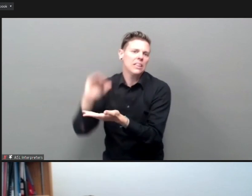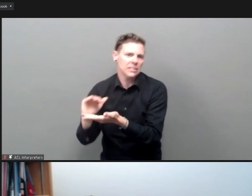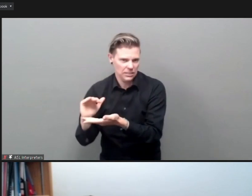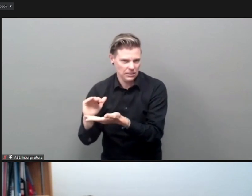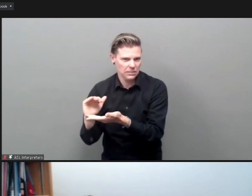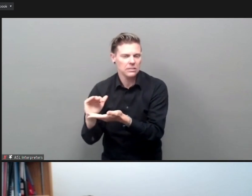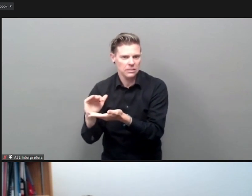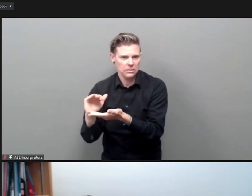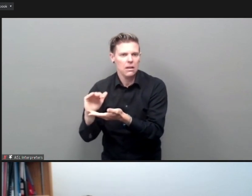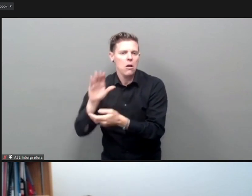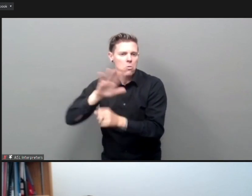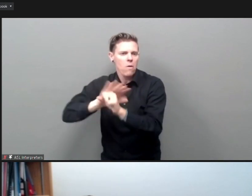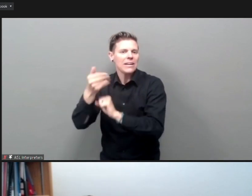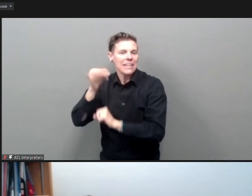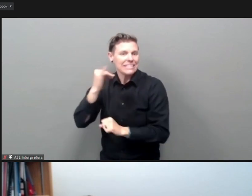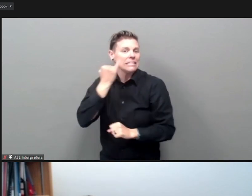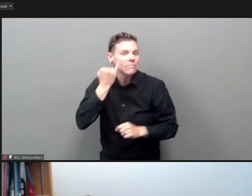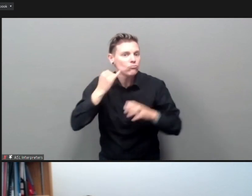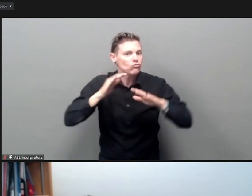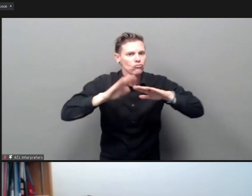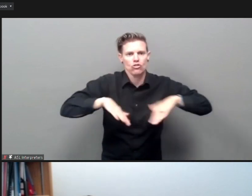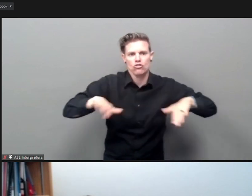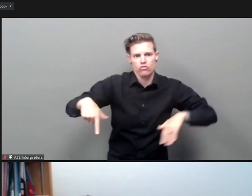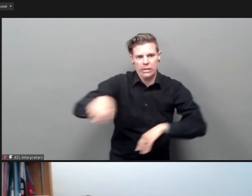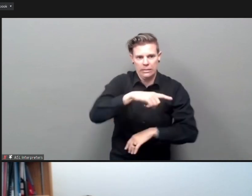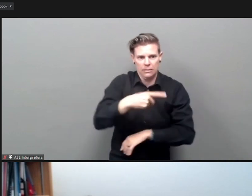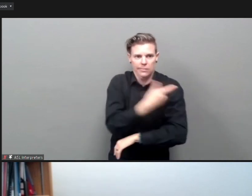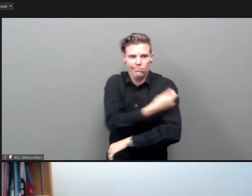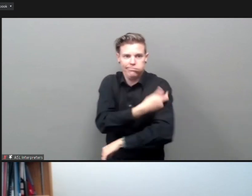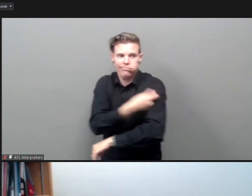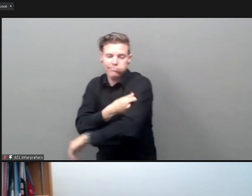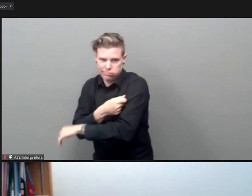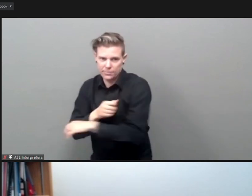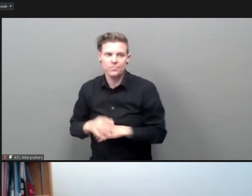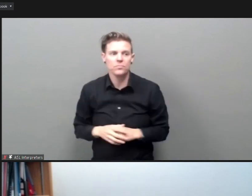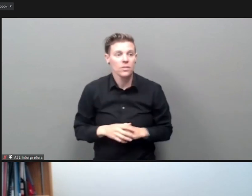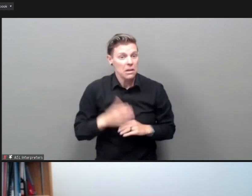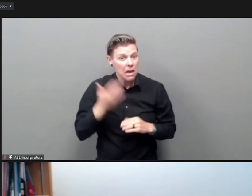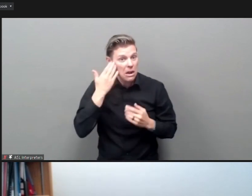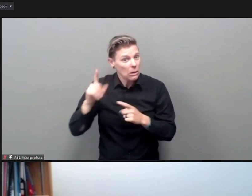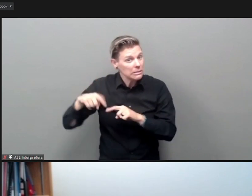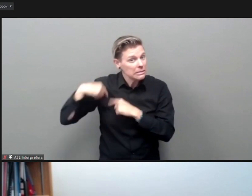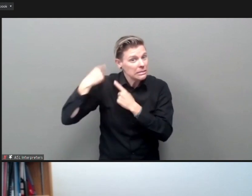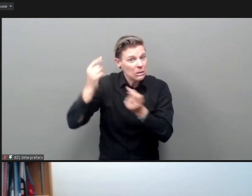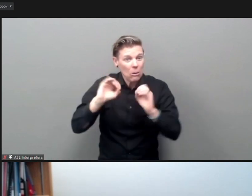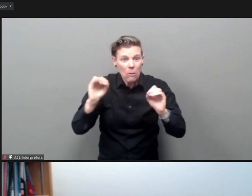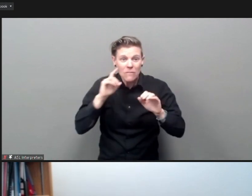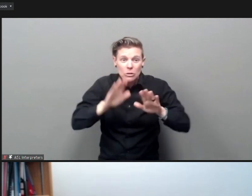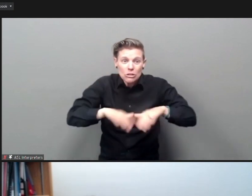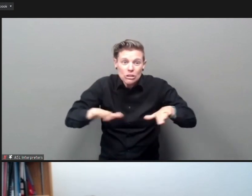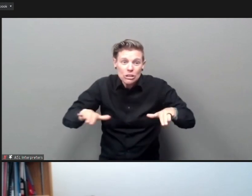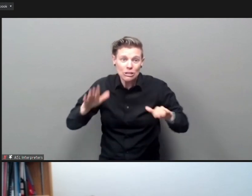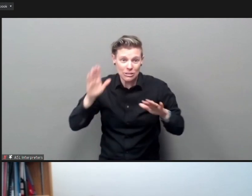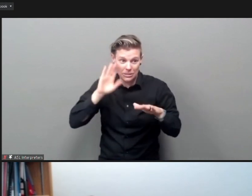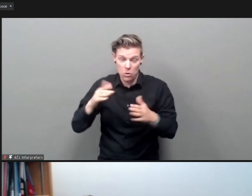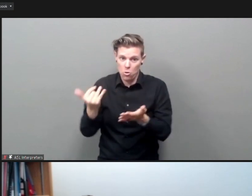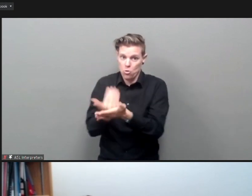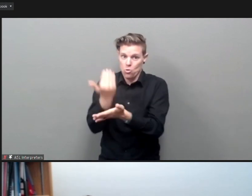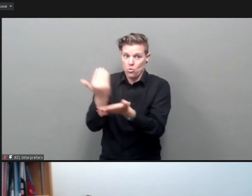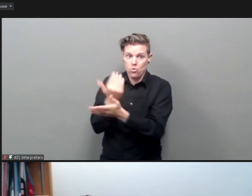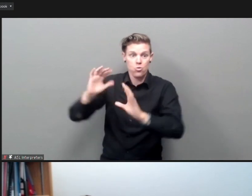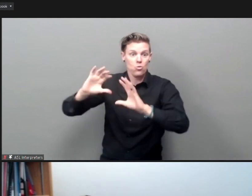primarily because it's a group that's been unvaccinated. So you're vaccinated a new group of unvaccinated people,